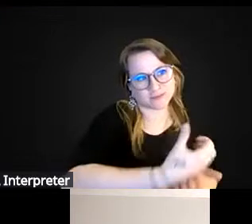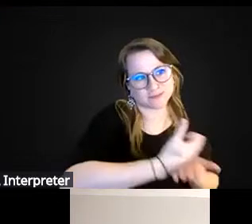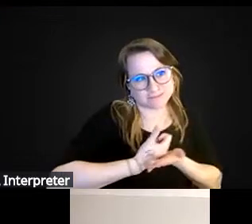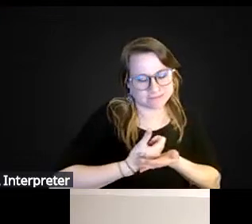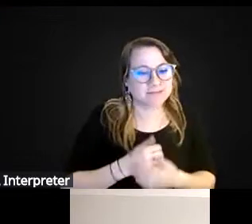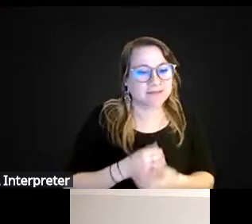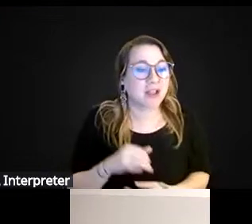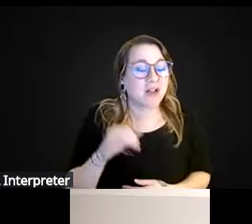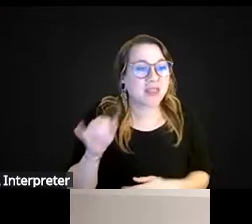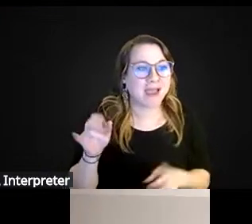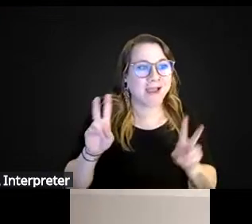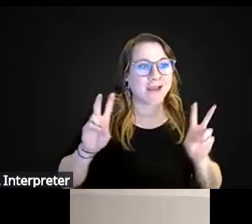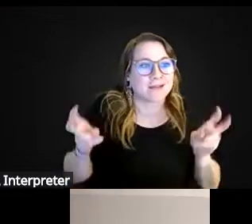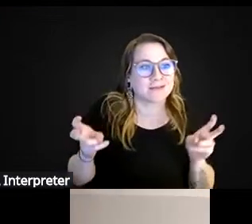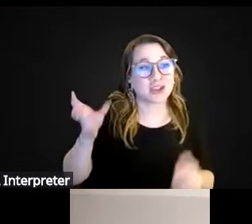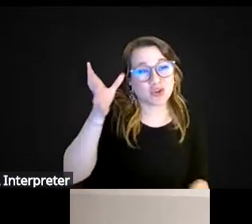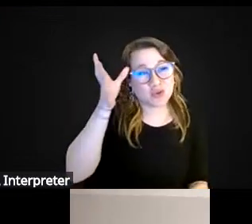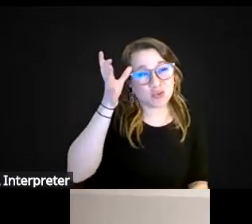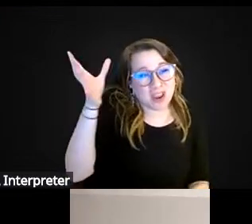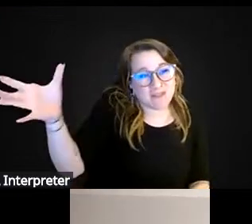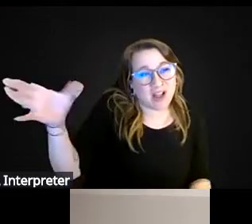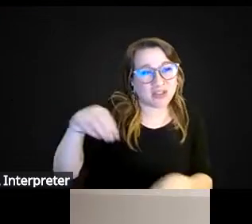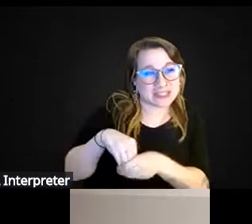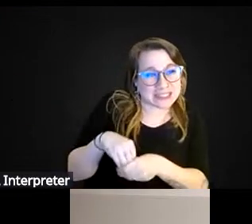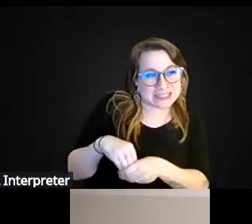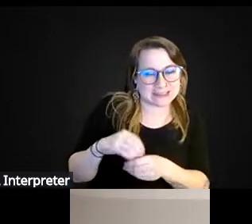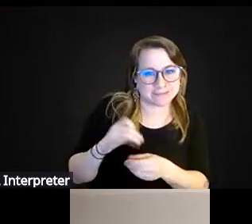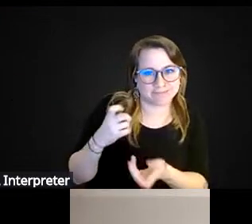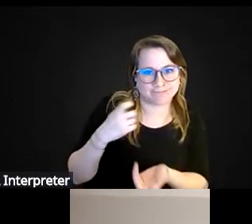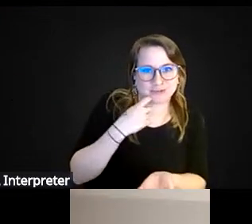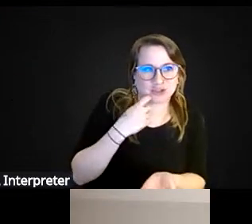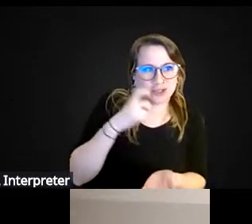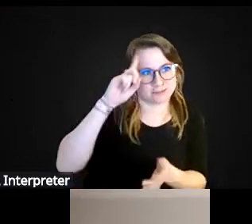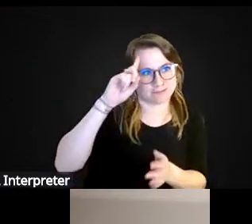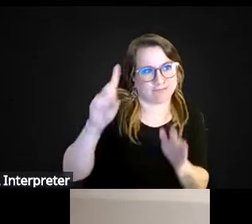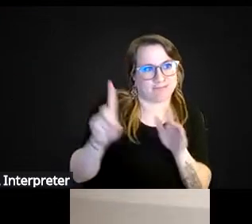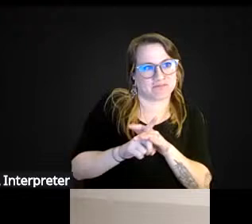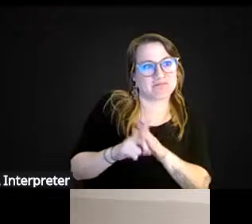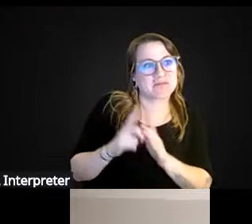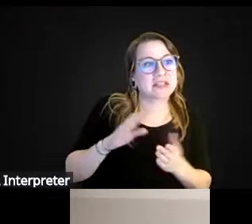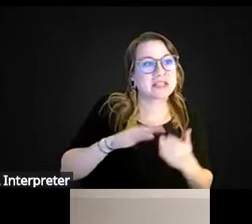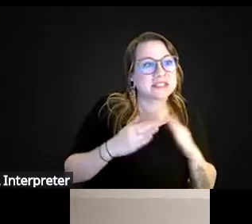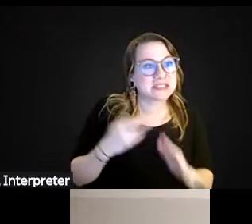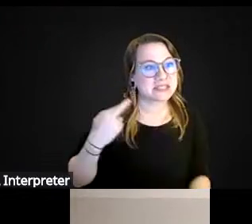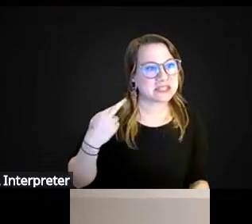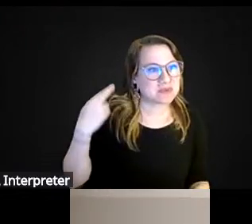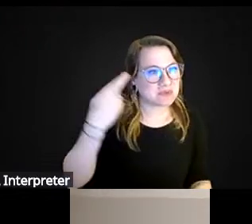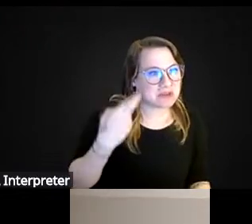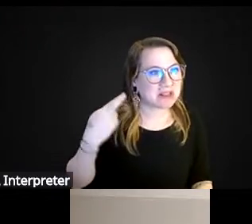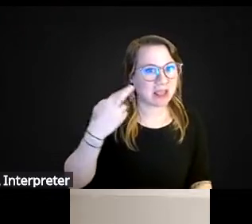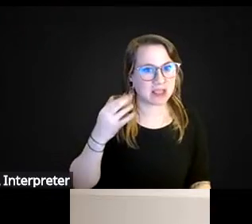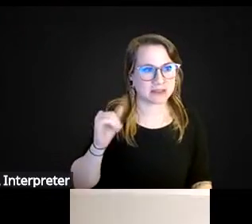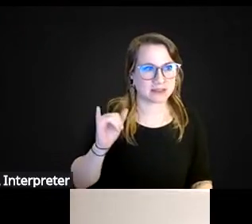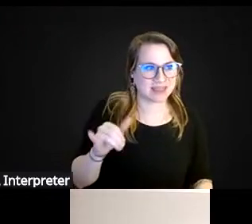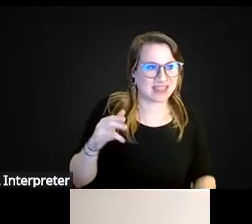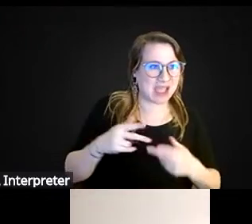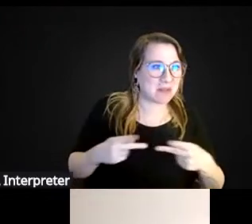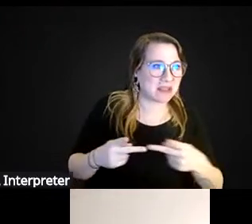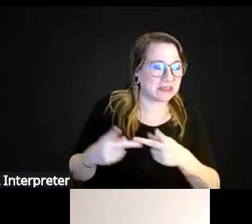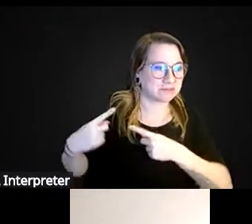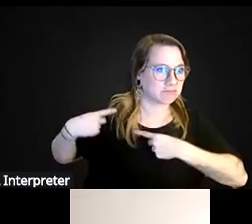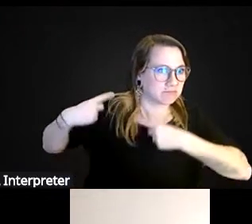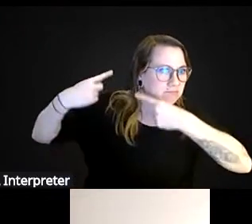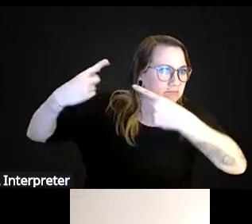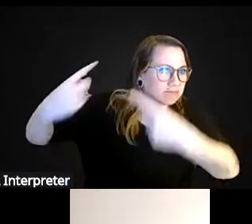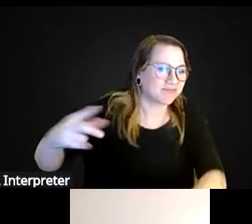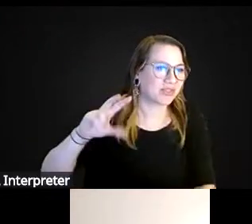clause grandfather in just came up once the city realized that this place has been here since the 30s.